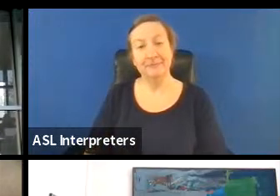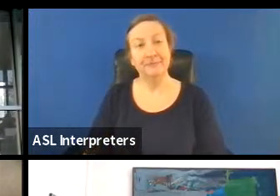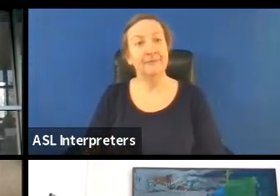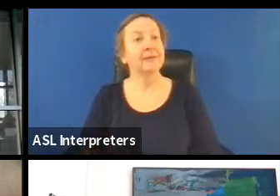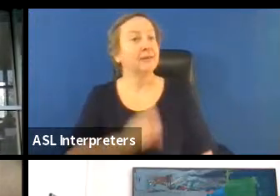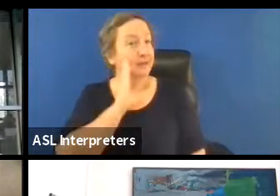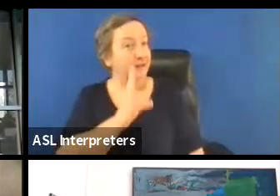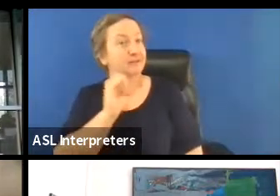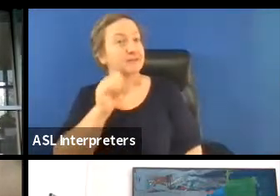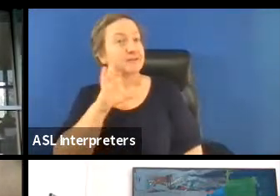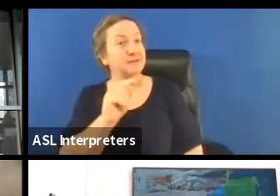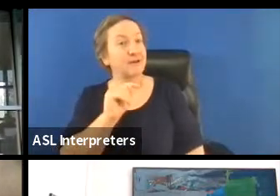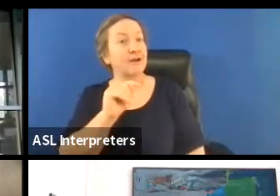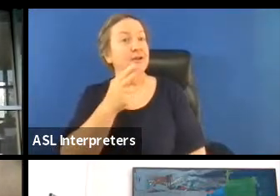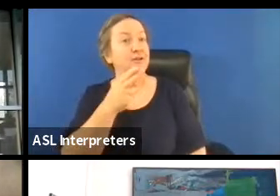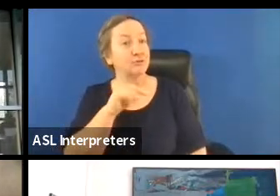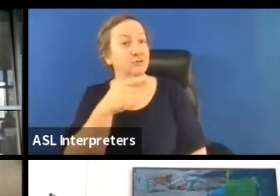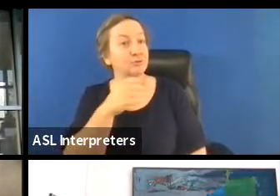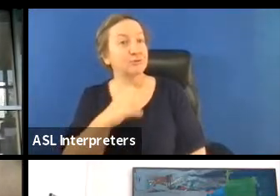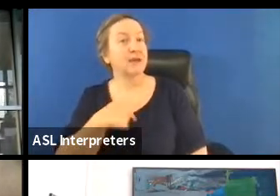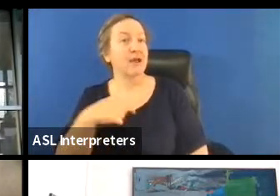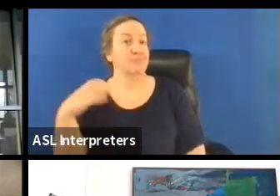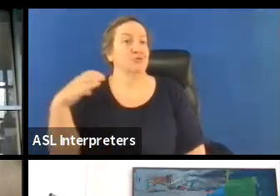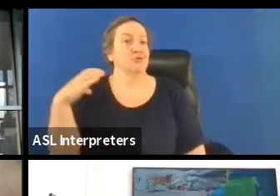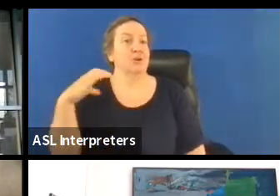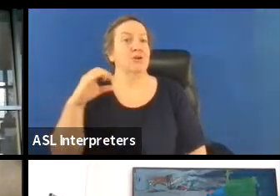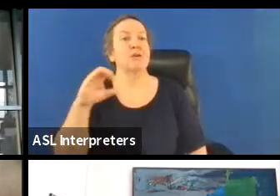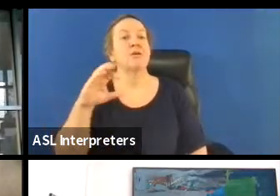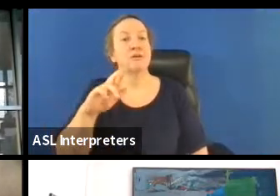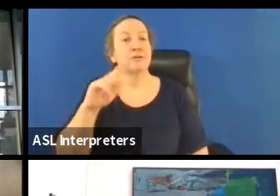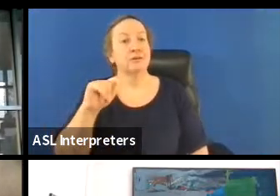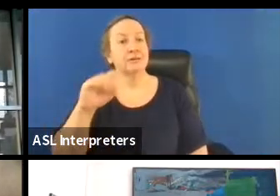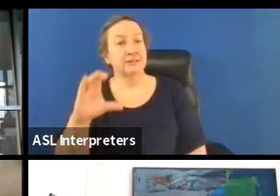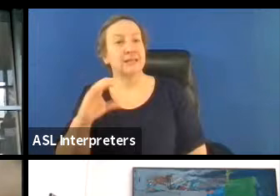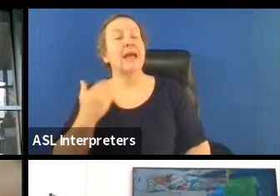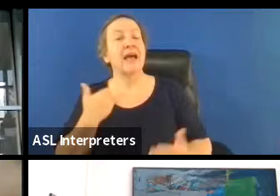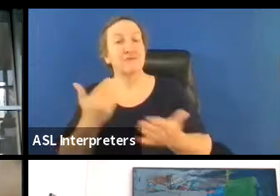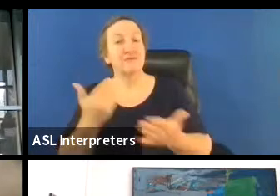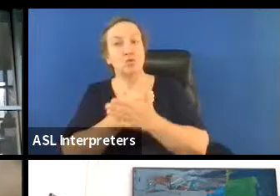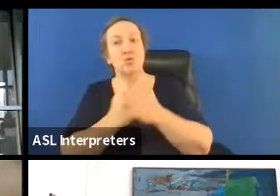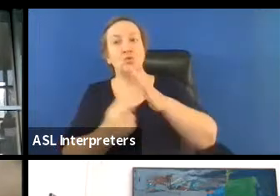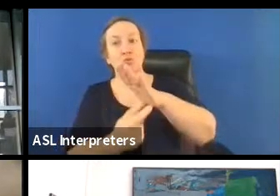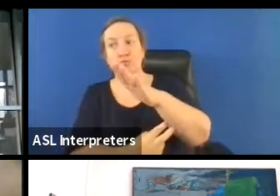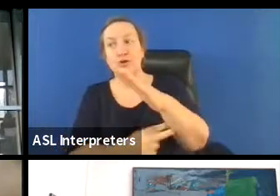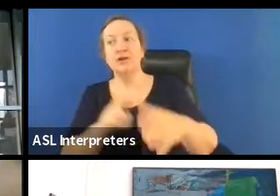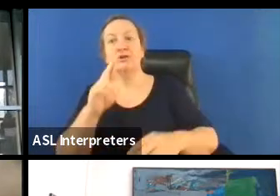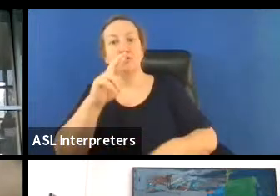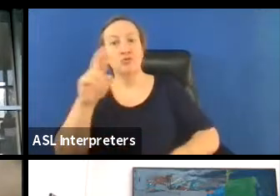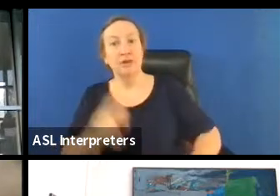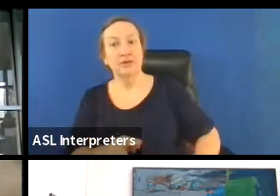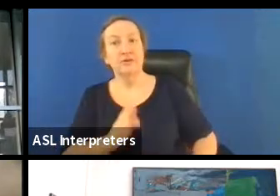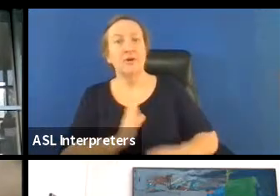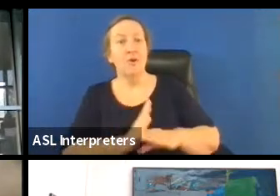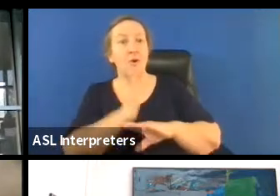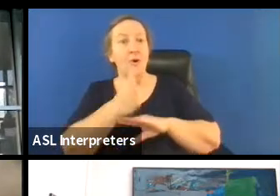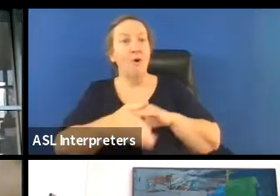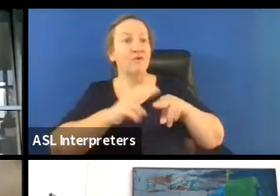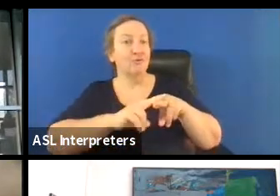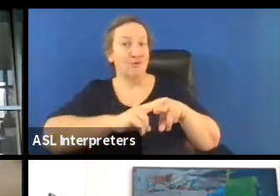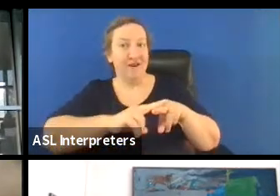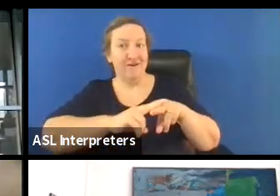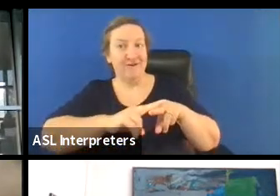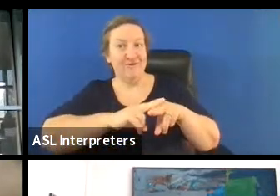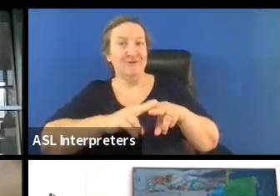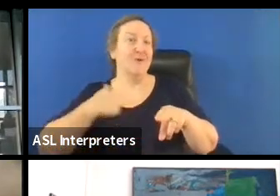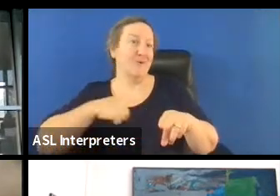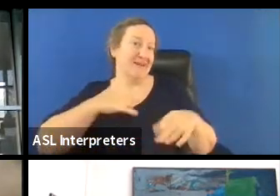Hi, Scott Hughes. I'm the chair of the RTC. And one little bit of news, we have our new bridge in Ridgefield going over the railroad tracks. So we're